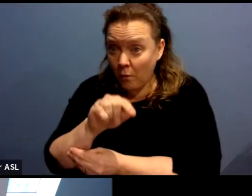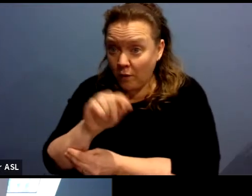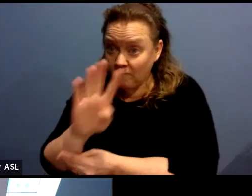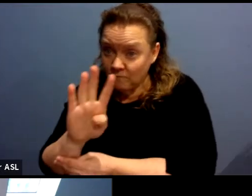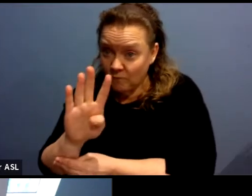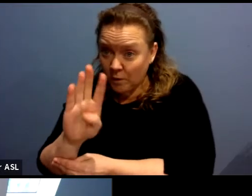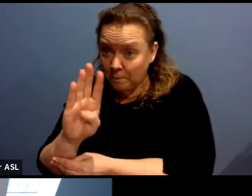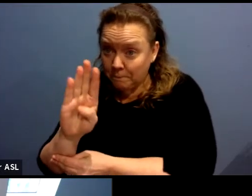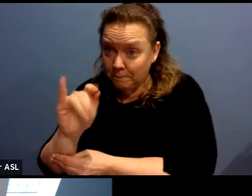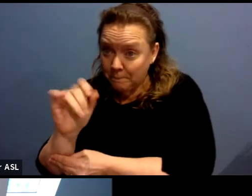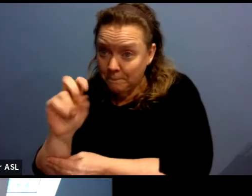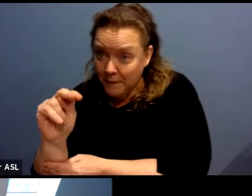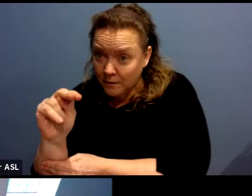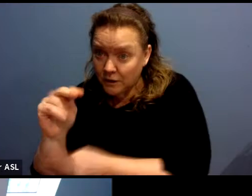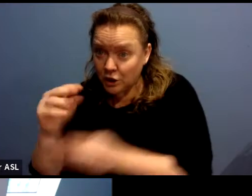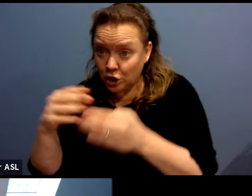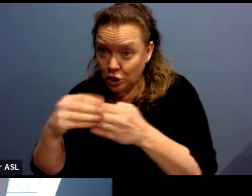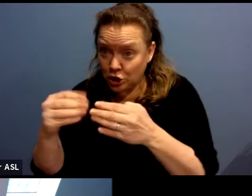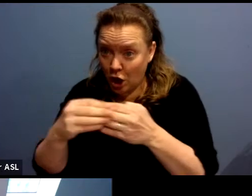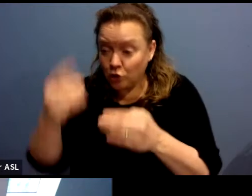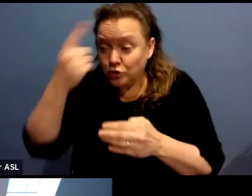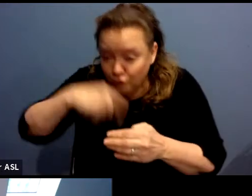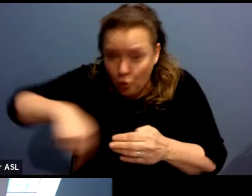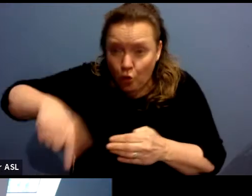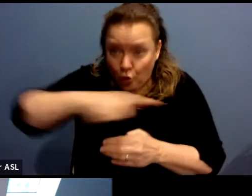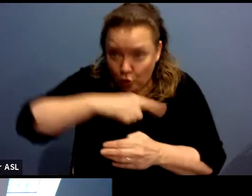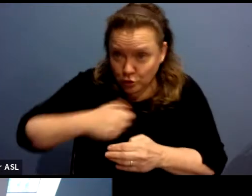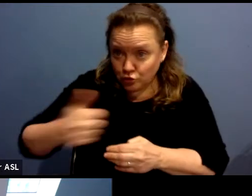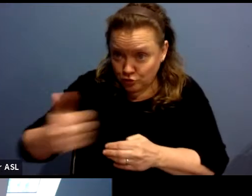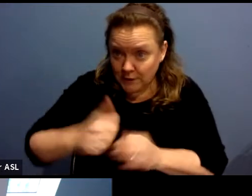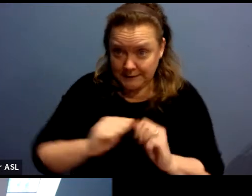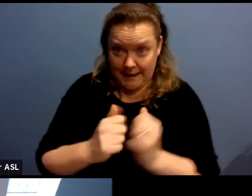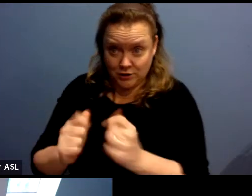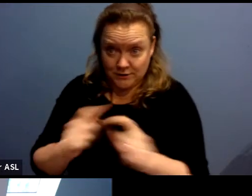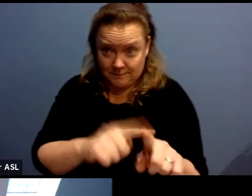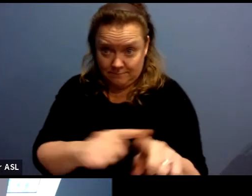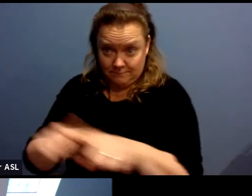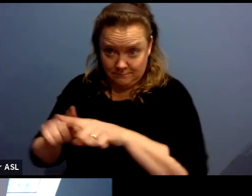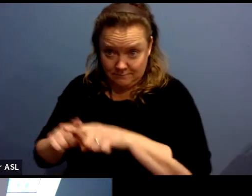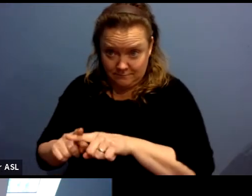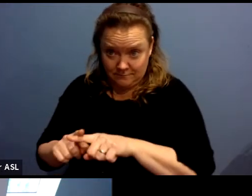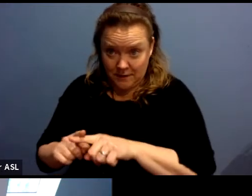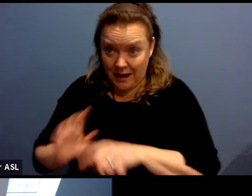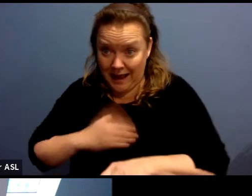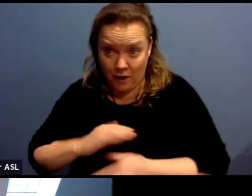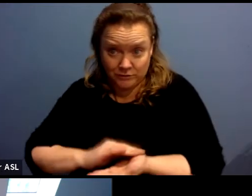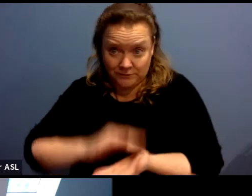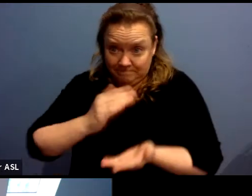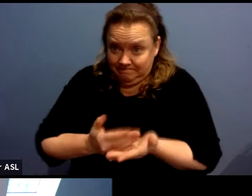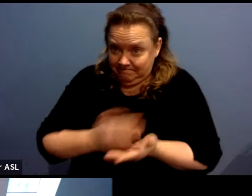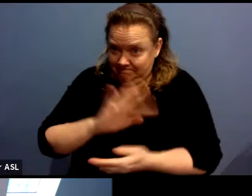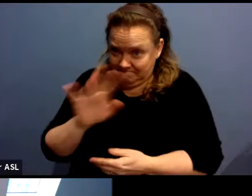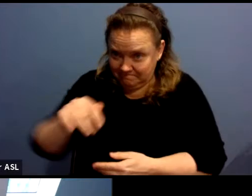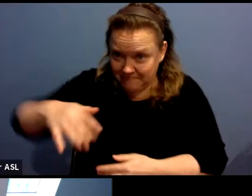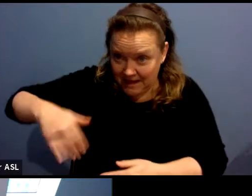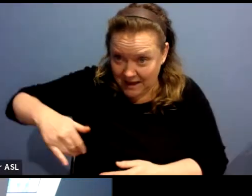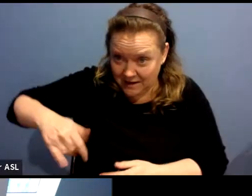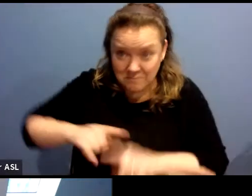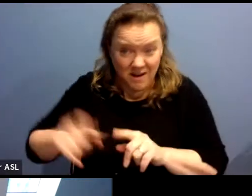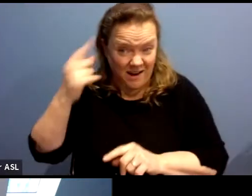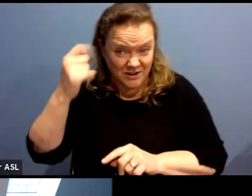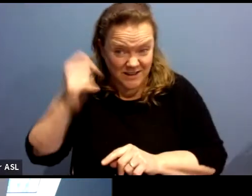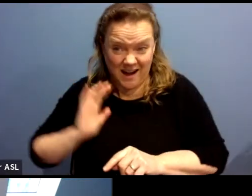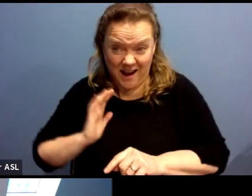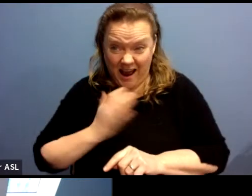DC region's transit agencies, but we will be able to advert the painful service cuts